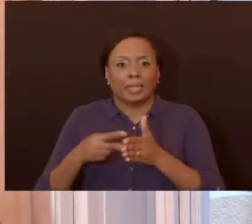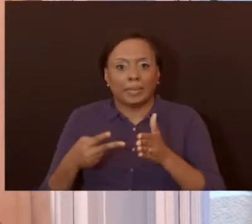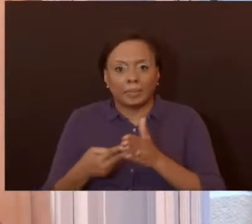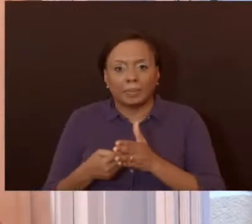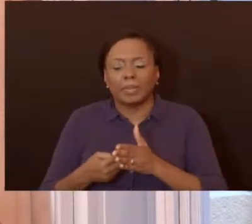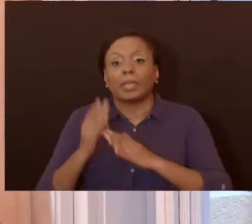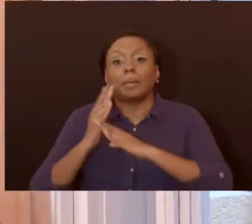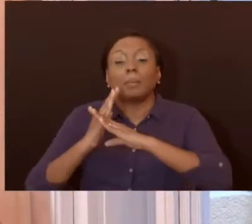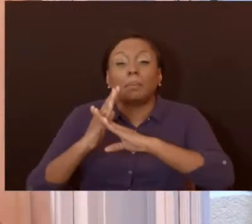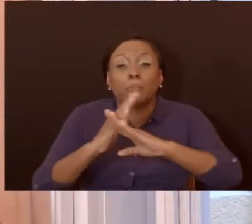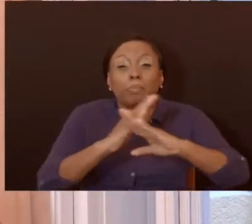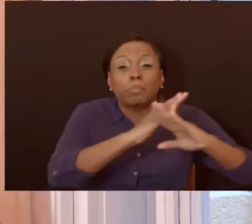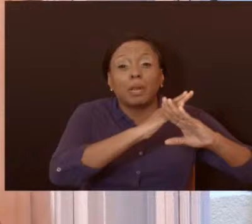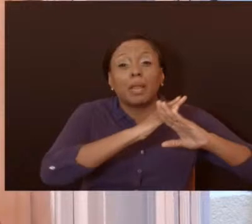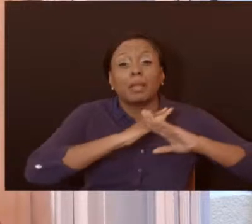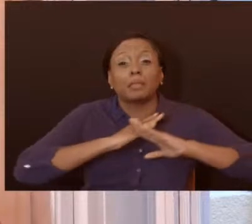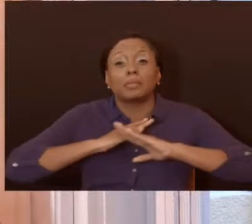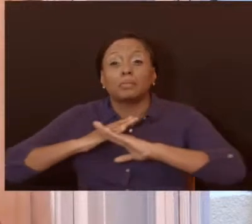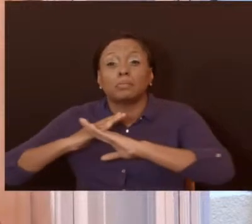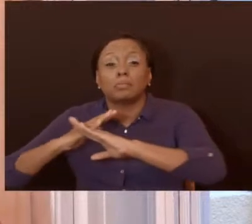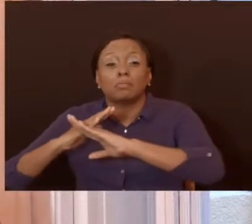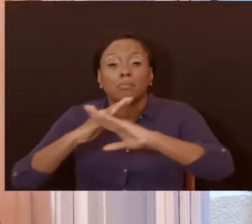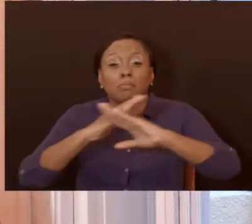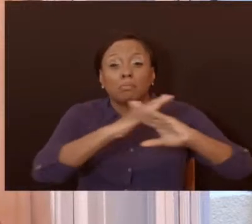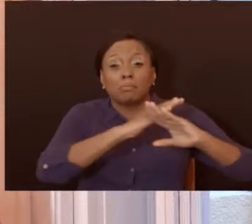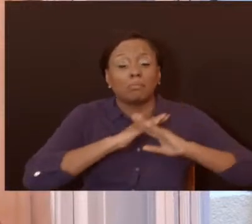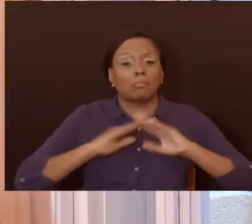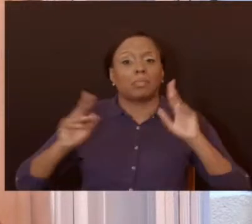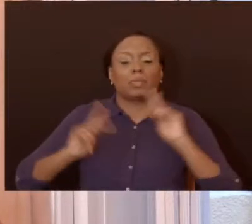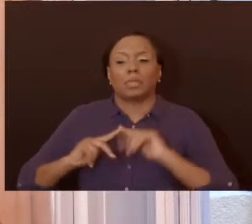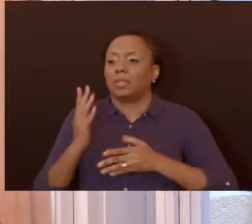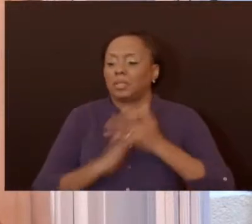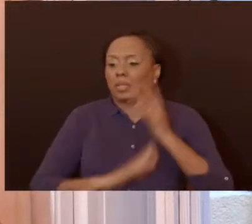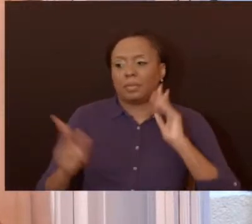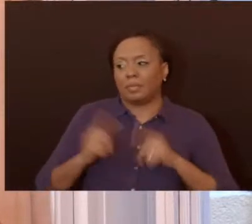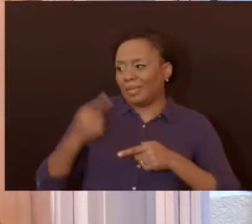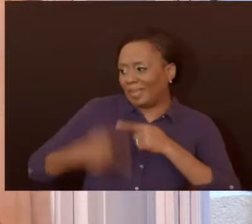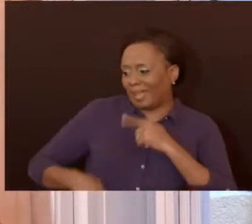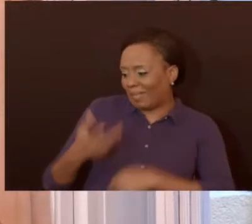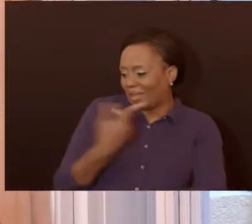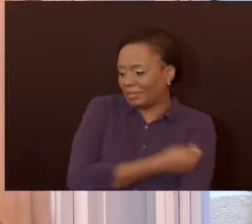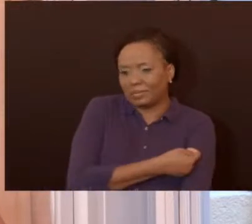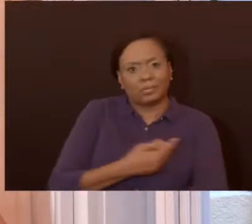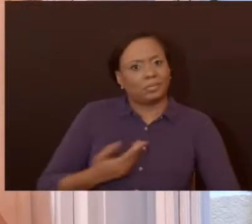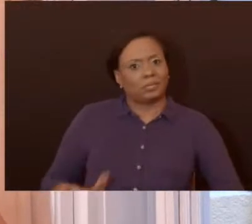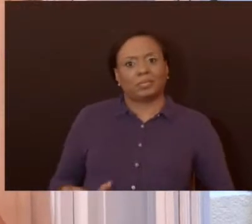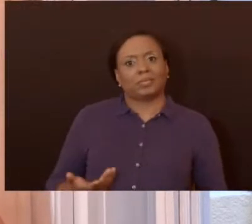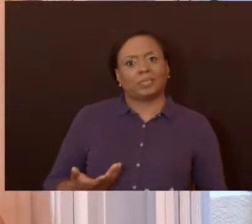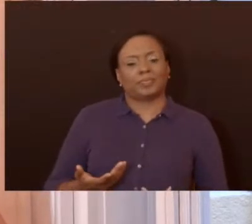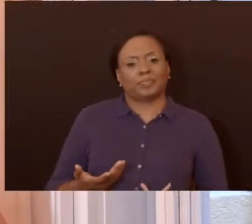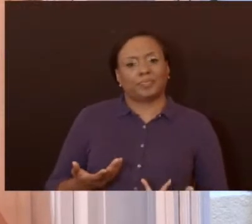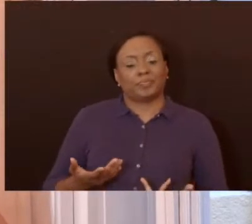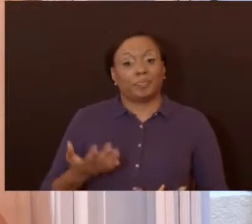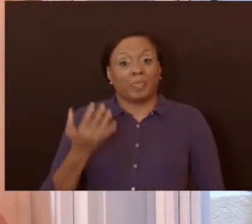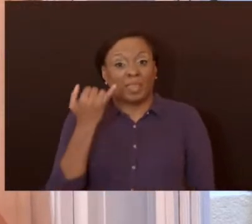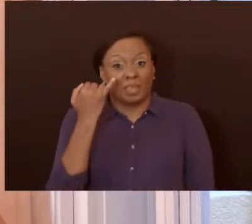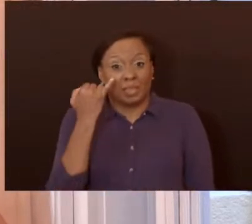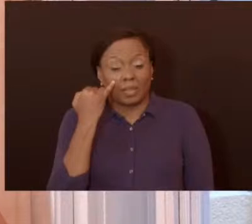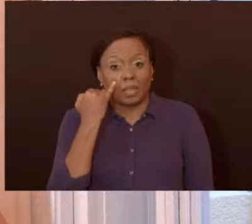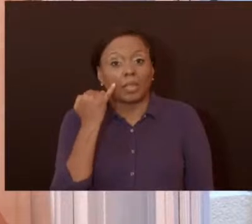because it protects those persons who can't be vaccinated for whatever reason. And if you don't